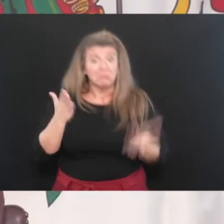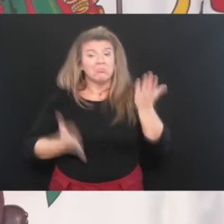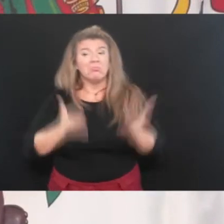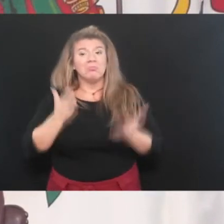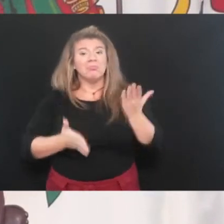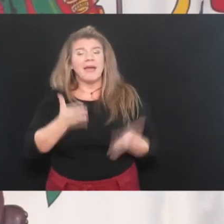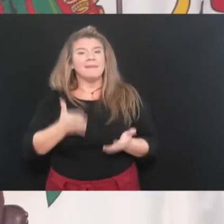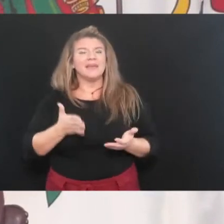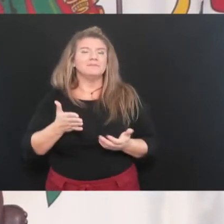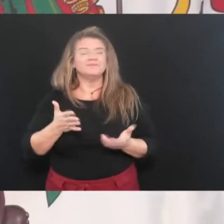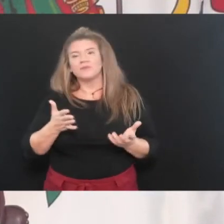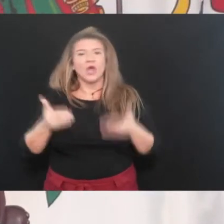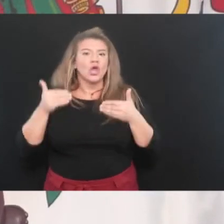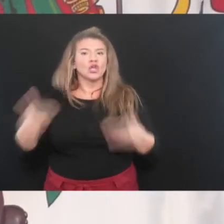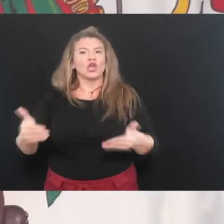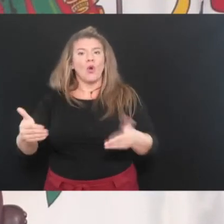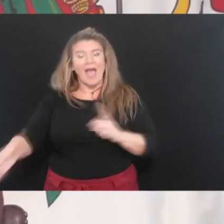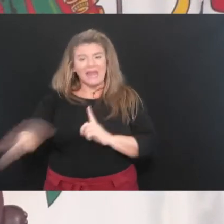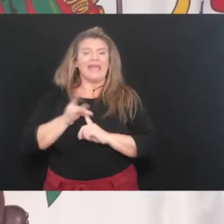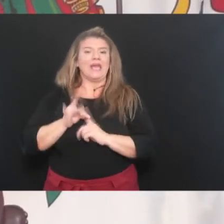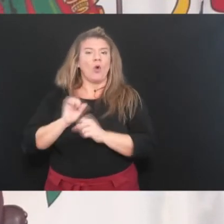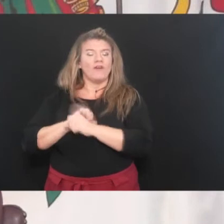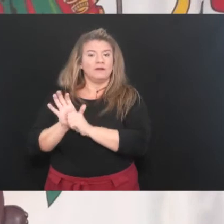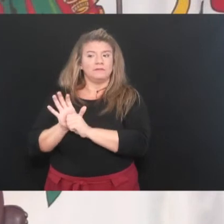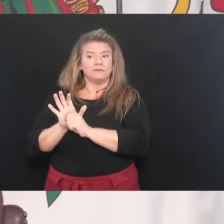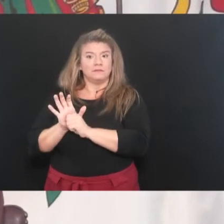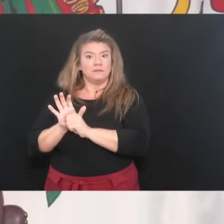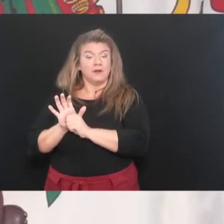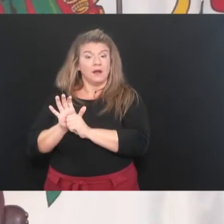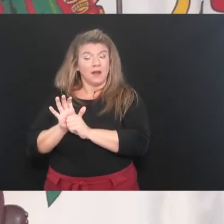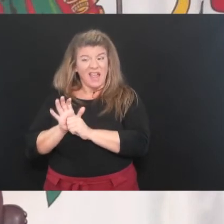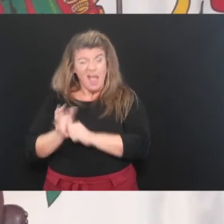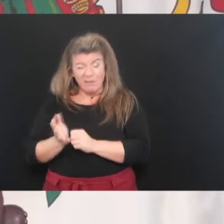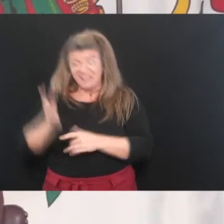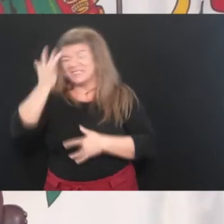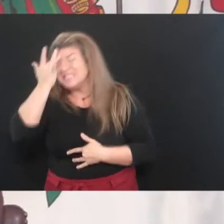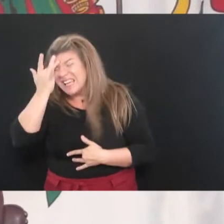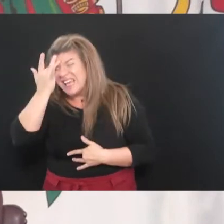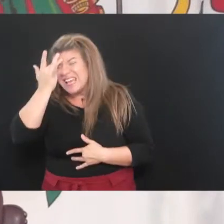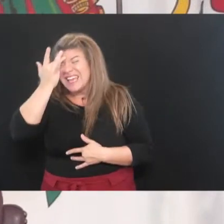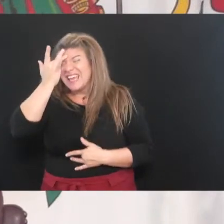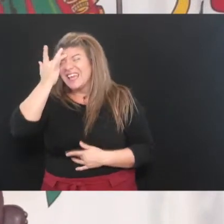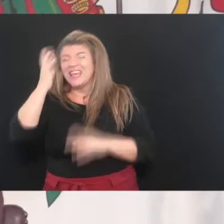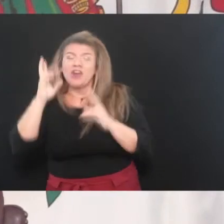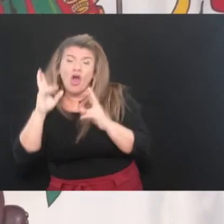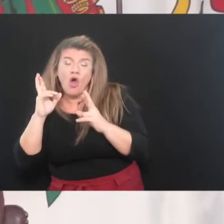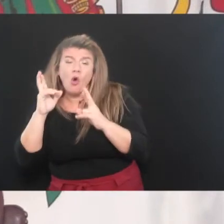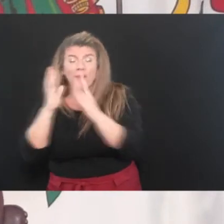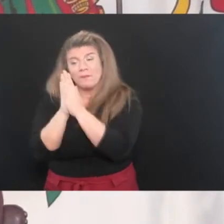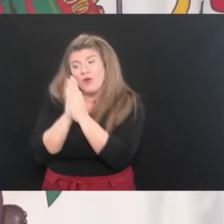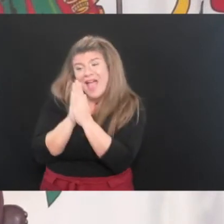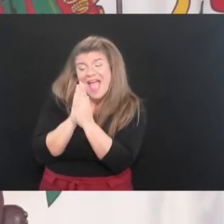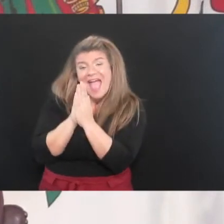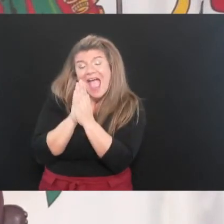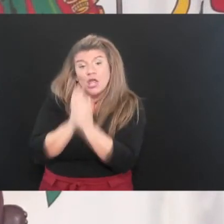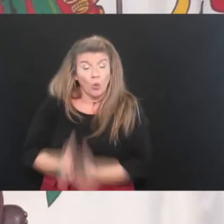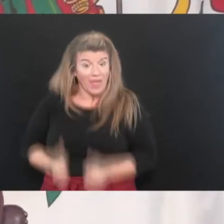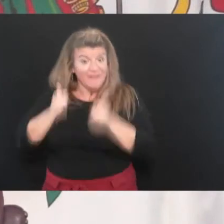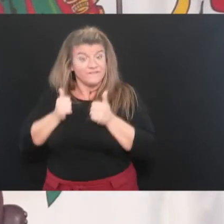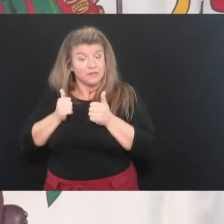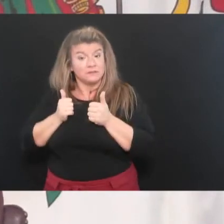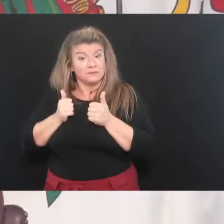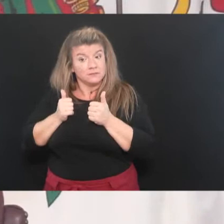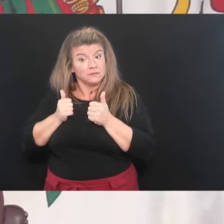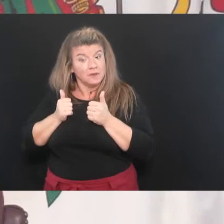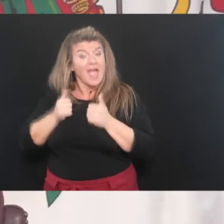best path is go ahead and get COVID and be sick as a dog and hope and pray like crazy that you survive,